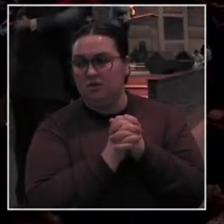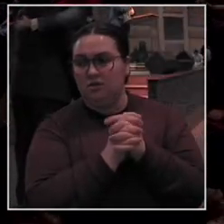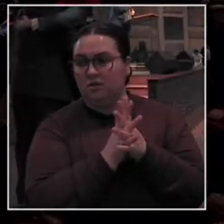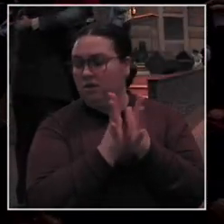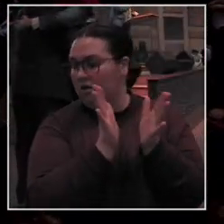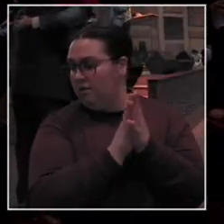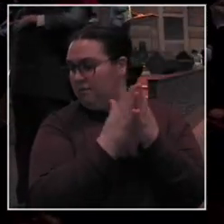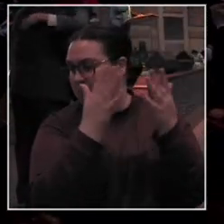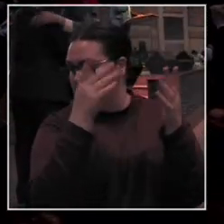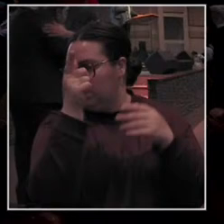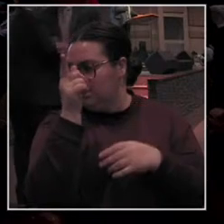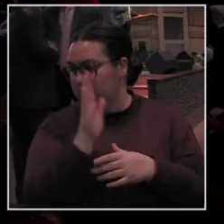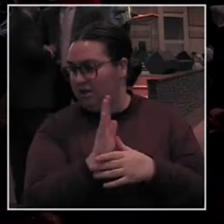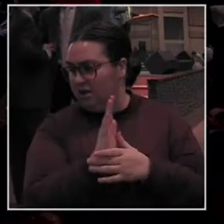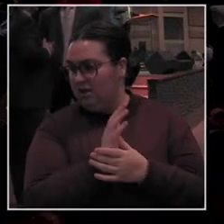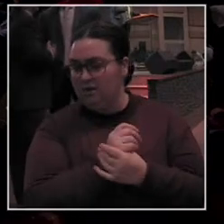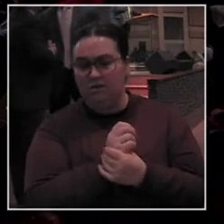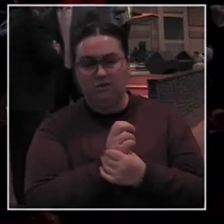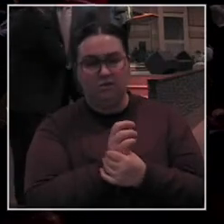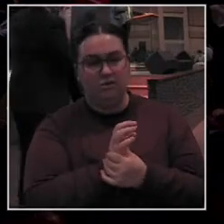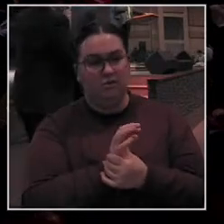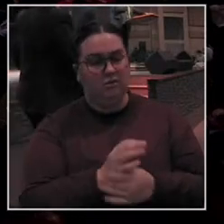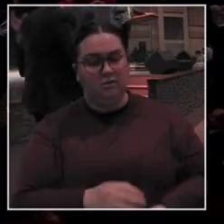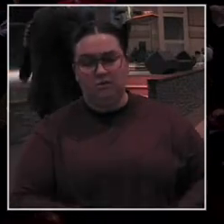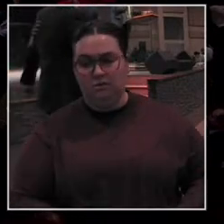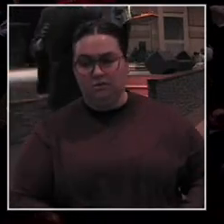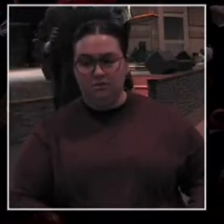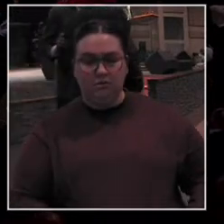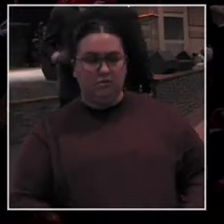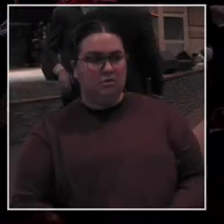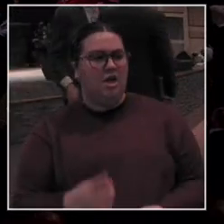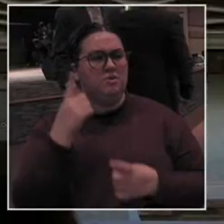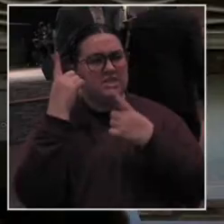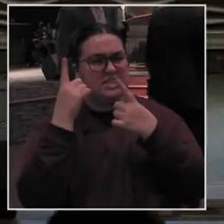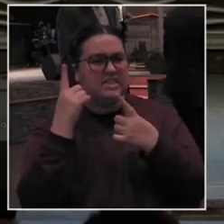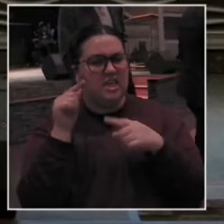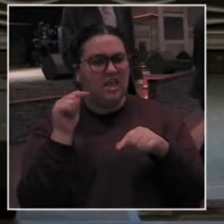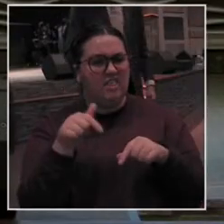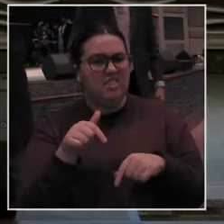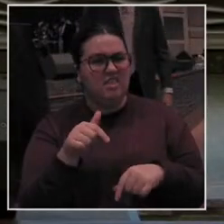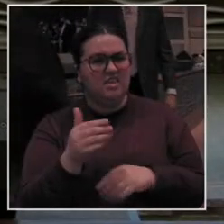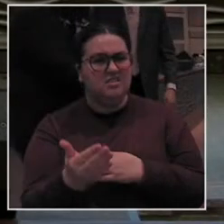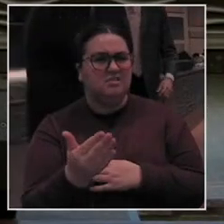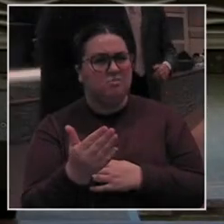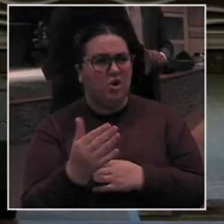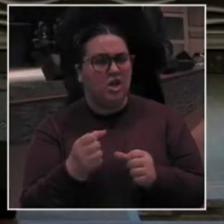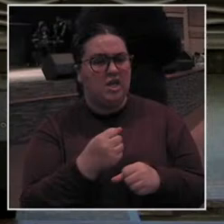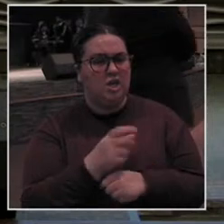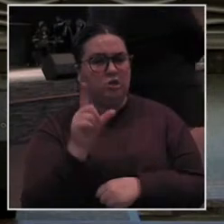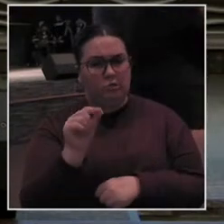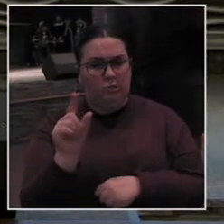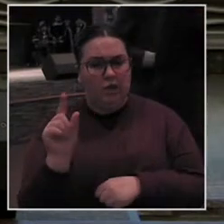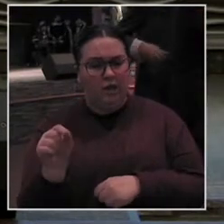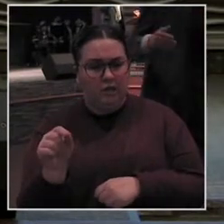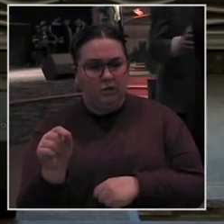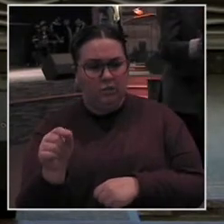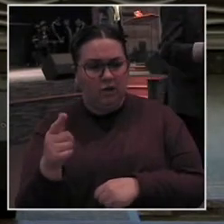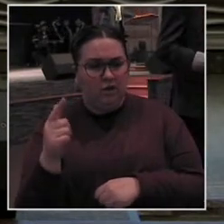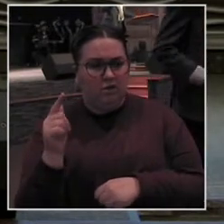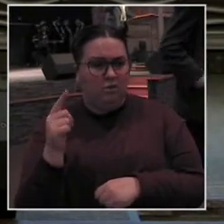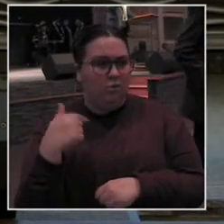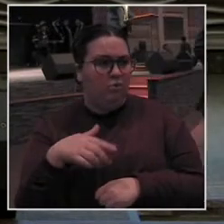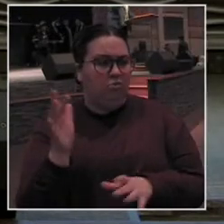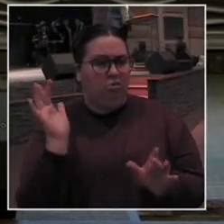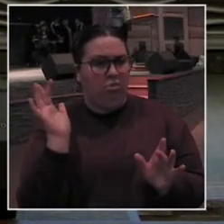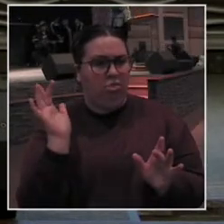Praise God, praise God. I was thinking this morning in 2020, we were sick of a lot of